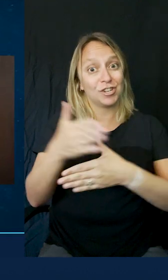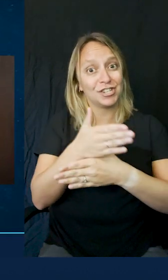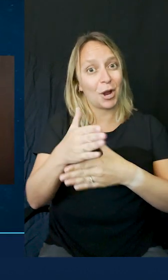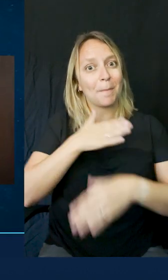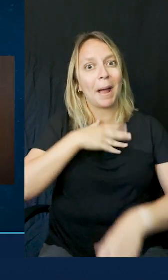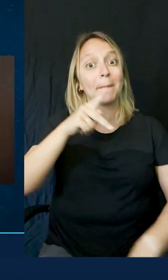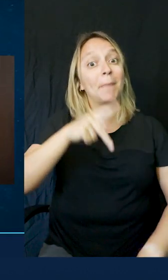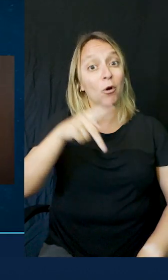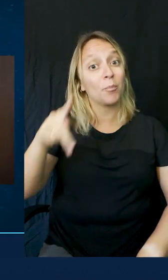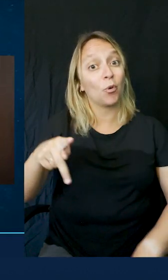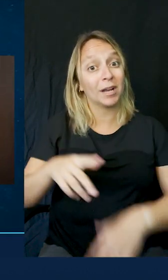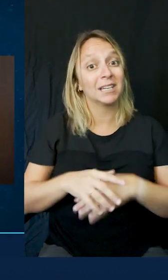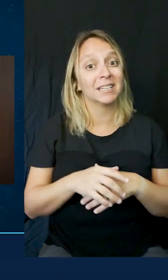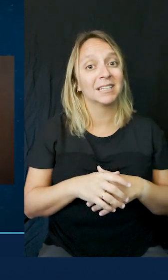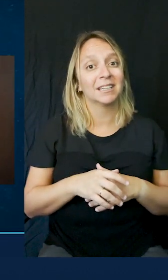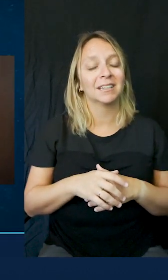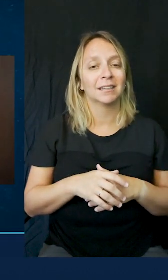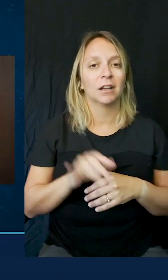okay.